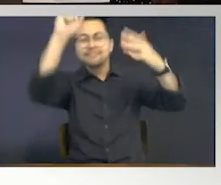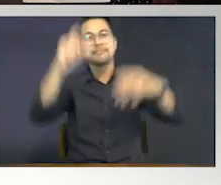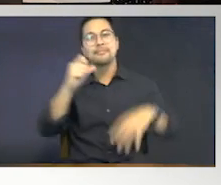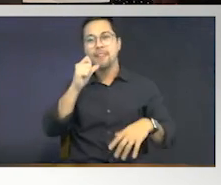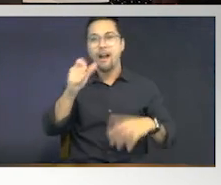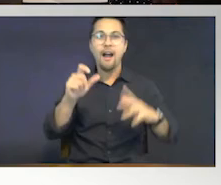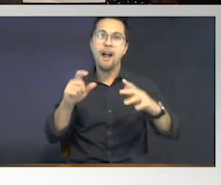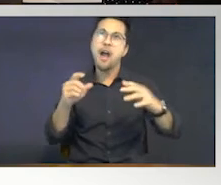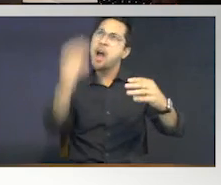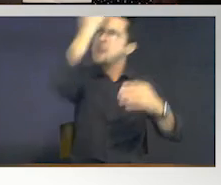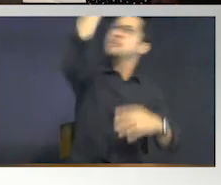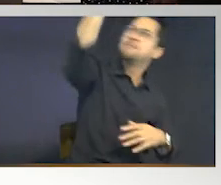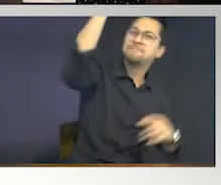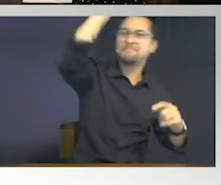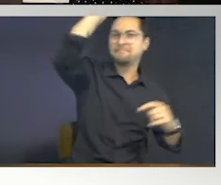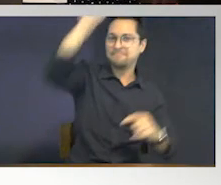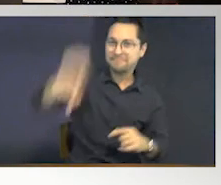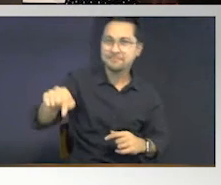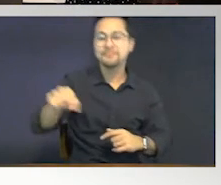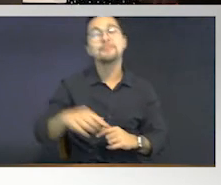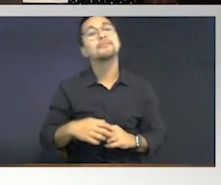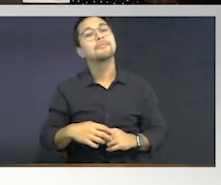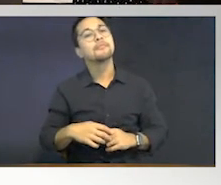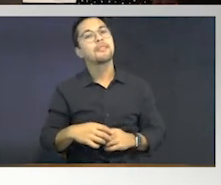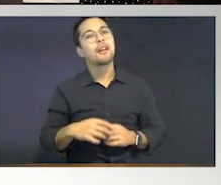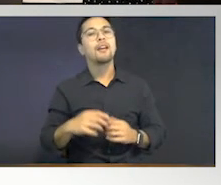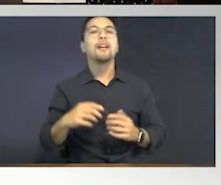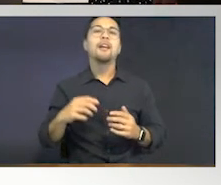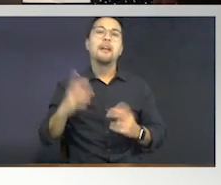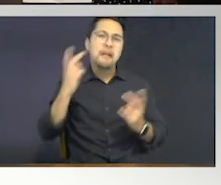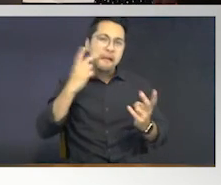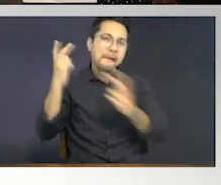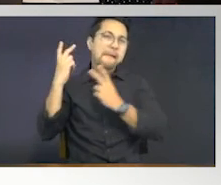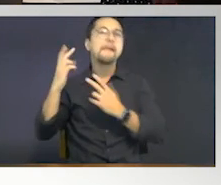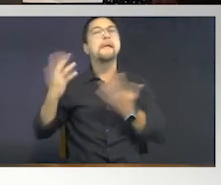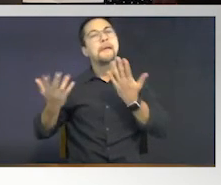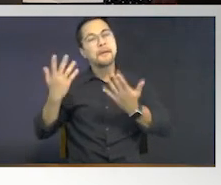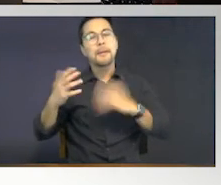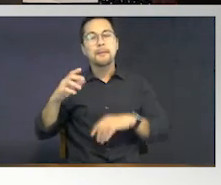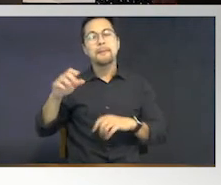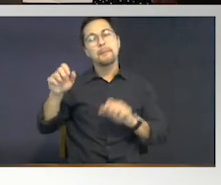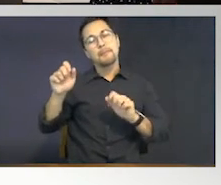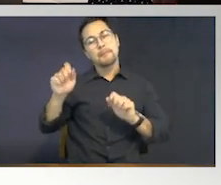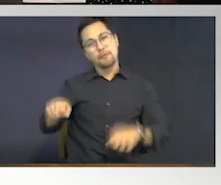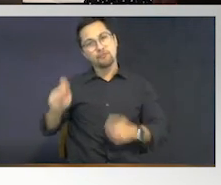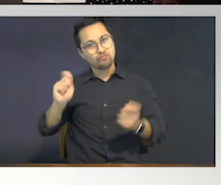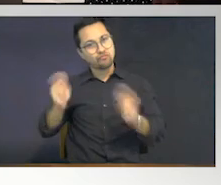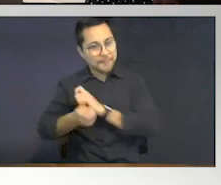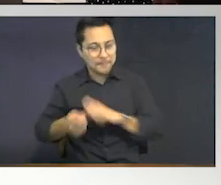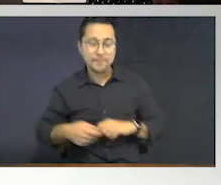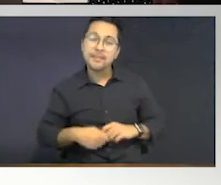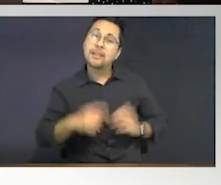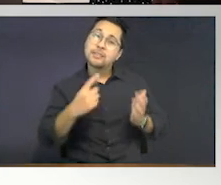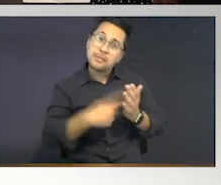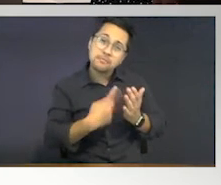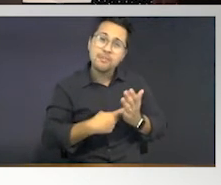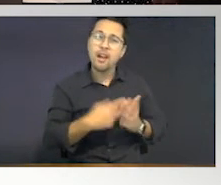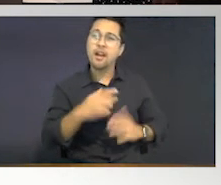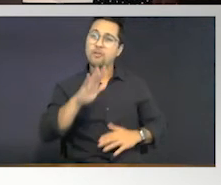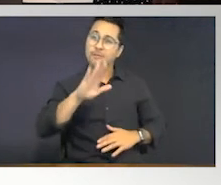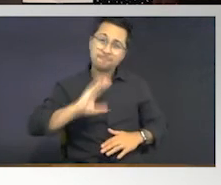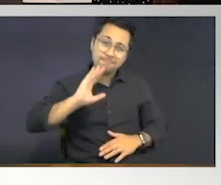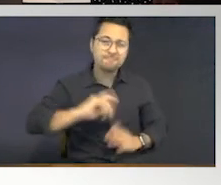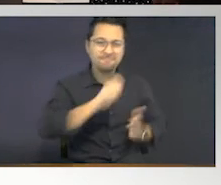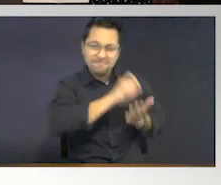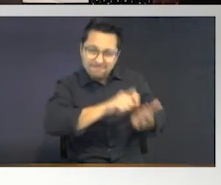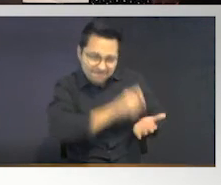way. So, writing out those frustrations on paper sometimes, and then problem solving, whether